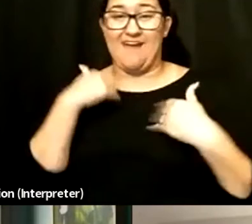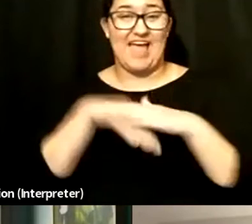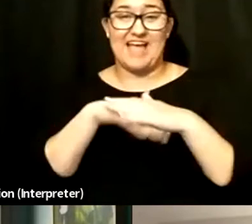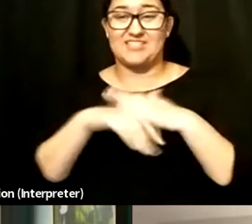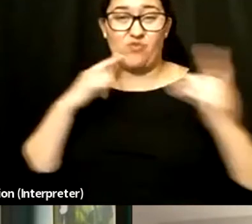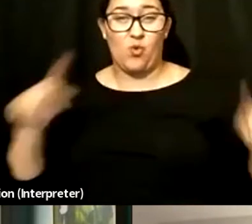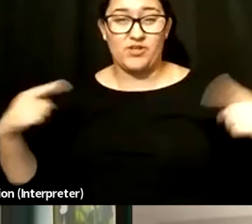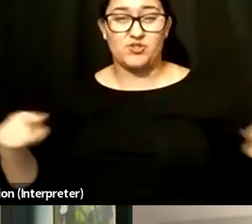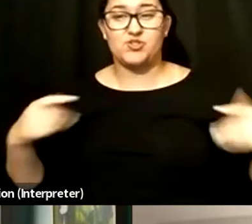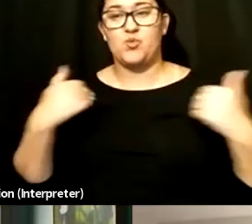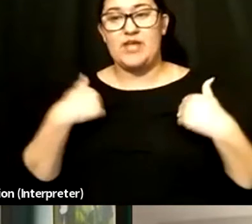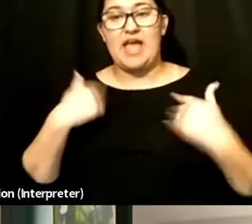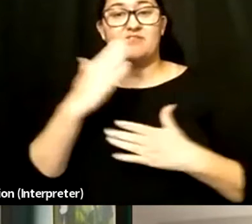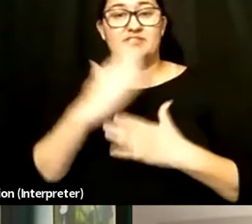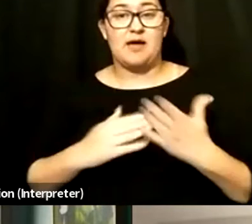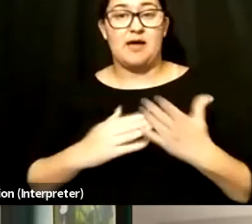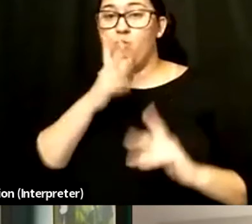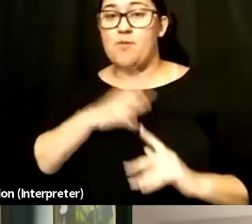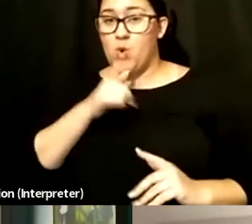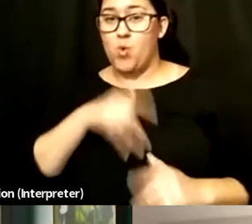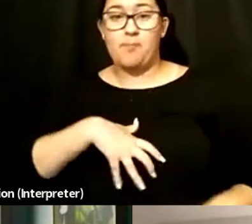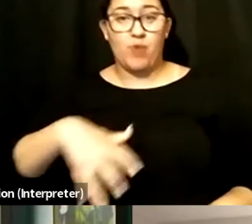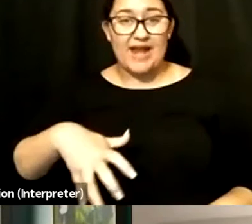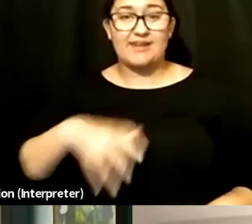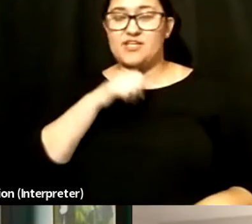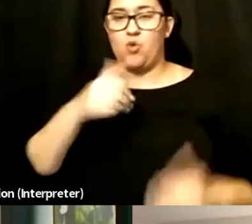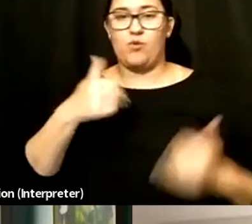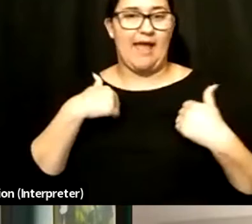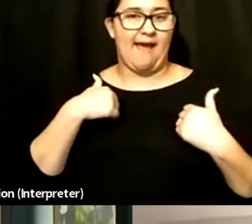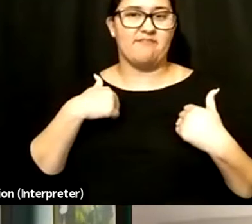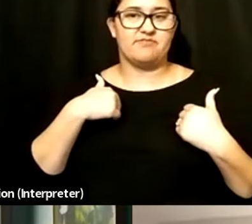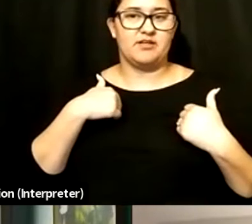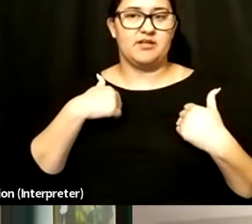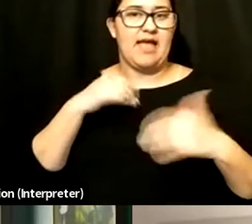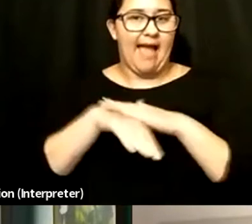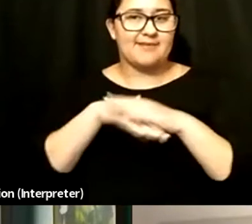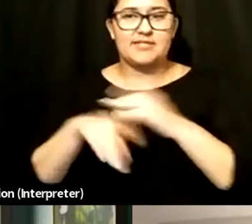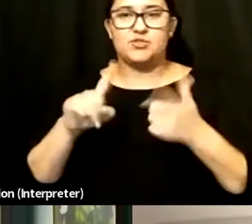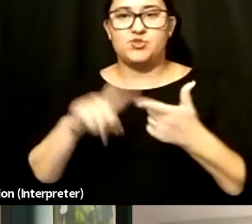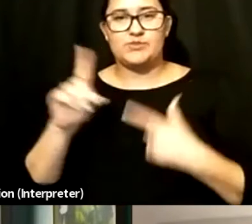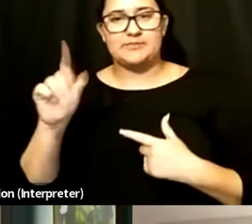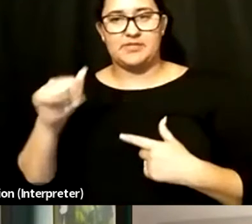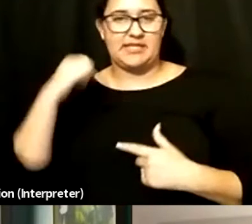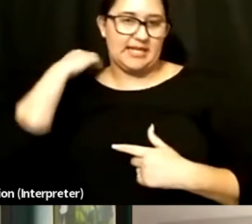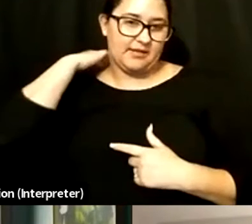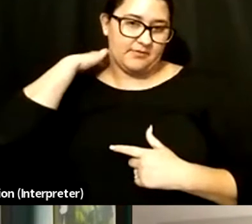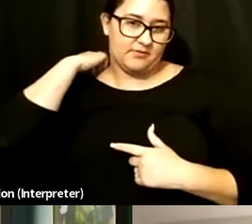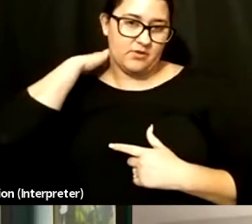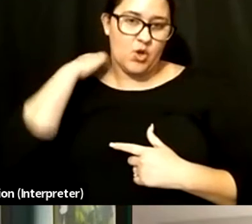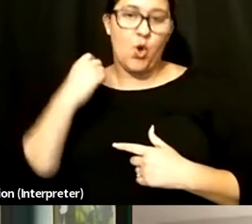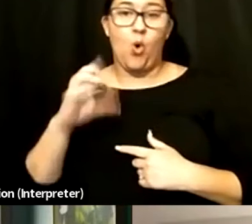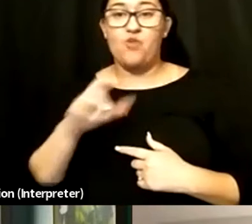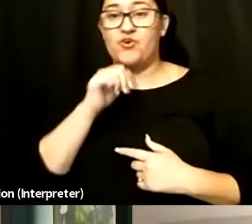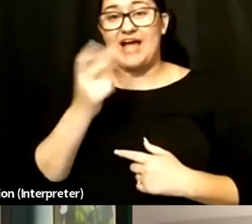with disabilities who are pregnant people that are not being weighed their entire pregnancy, which can have really detrimental effects